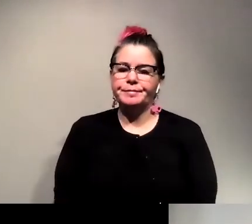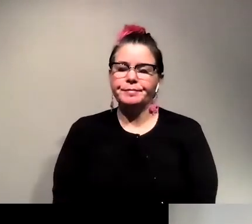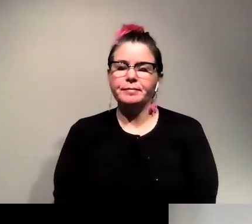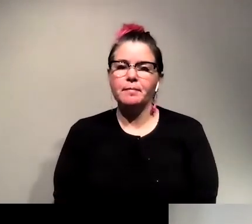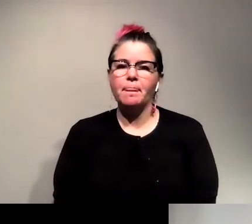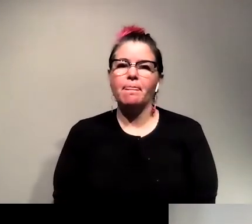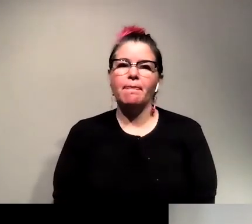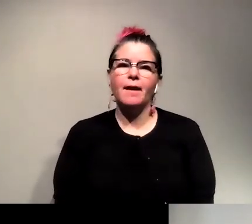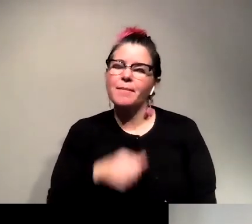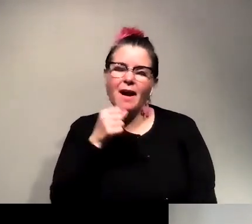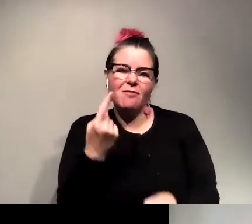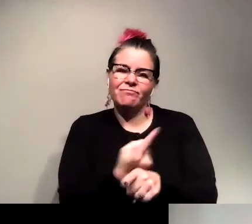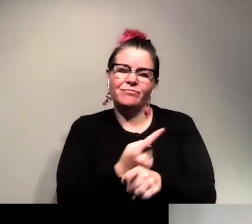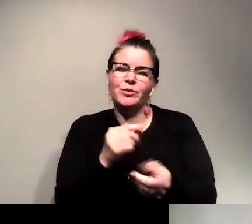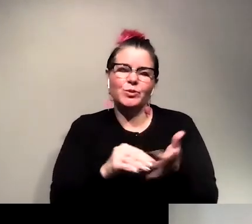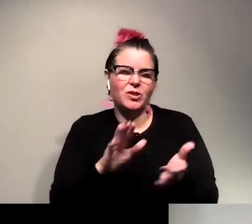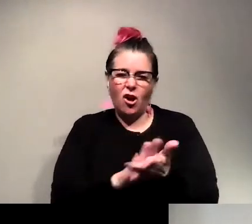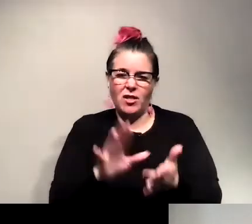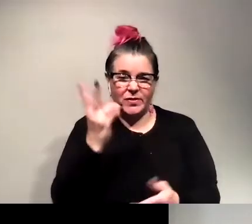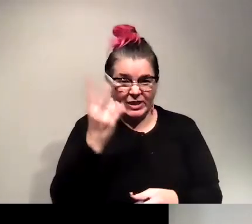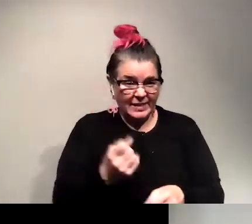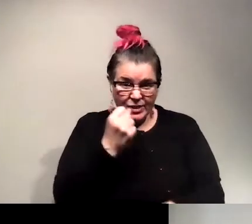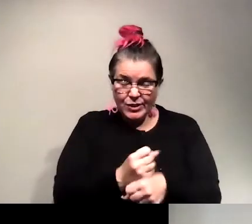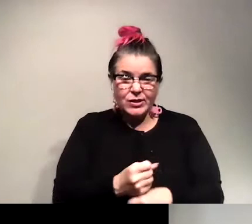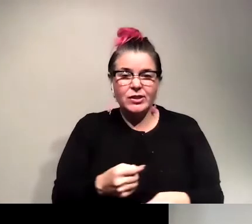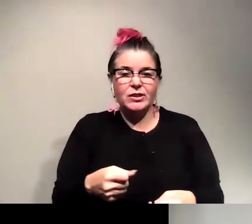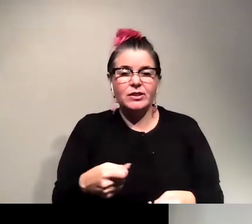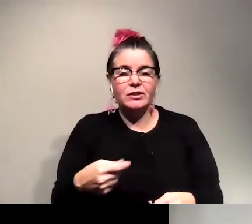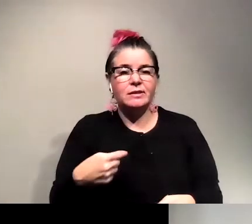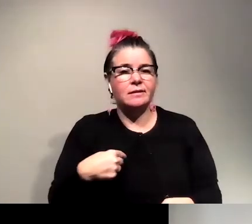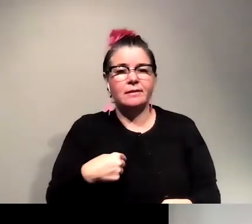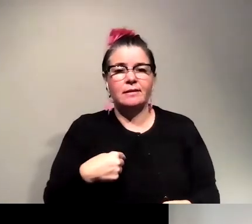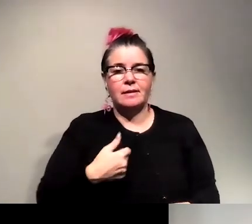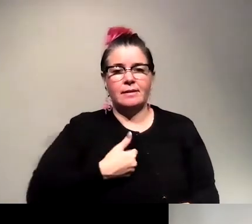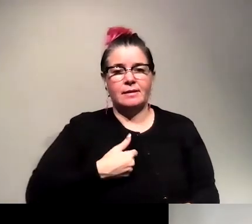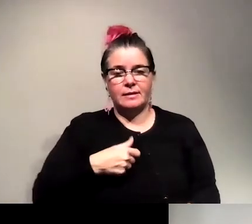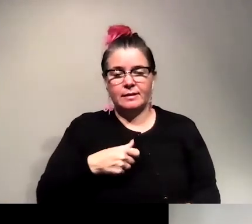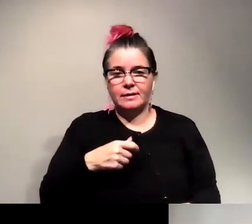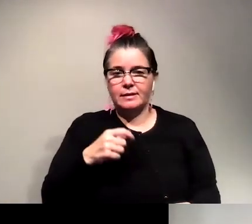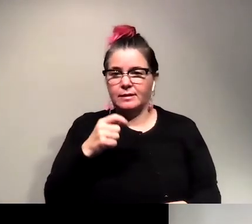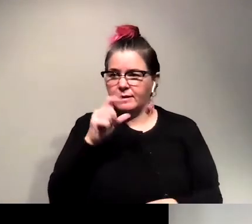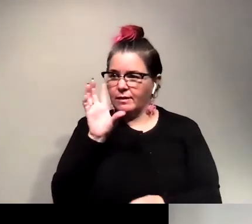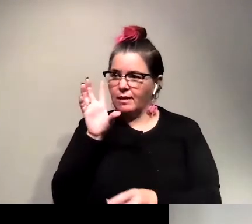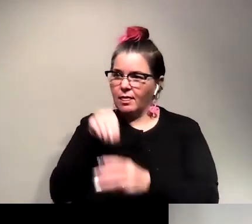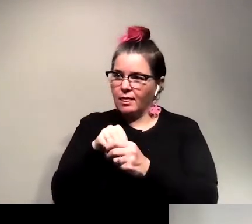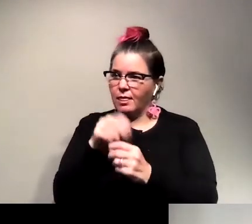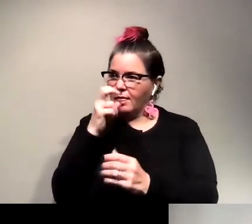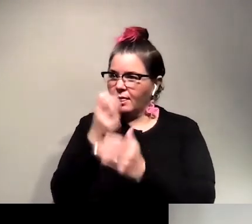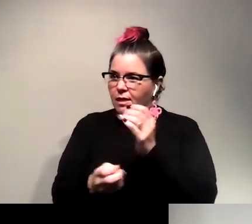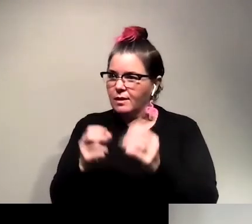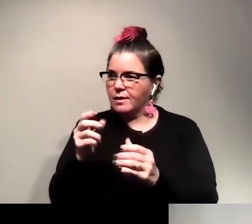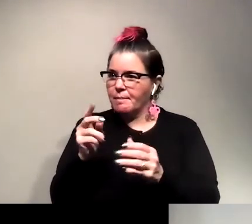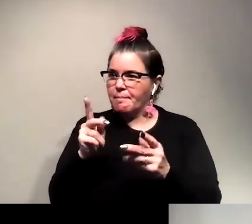really non-traditional student. I was in college for, like, 7 years. And I really didn't discover my interest specifically in plant pathology until much